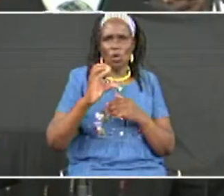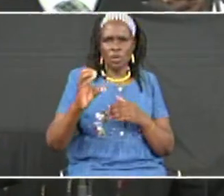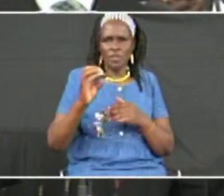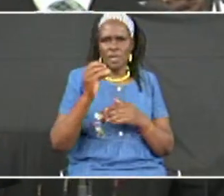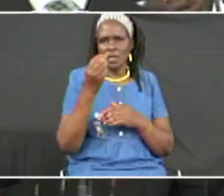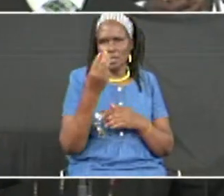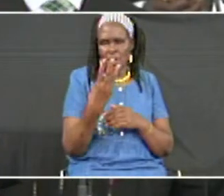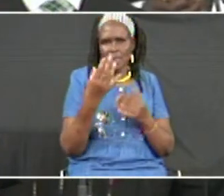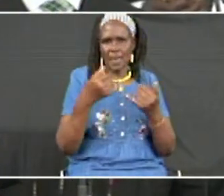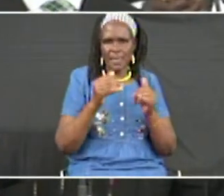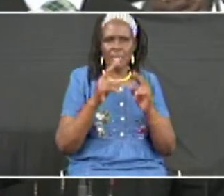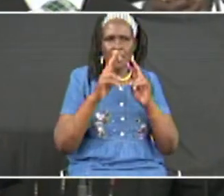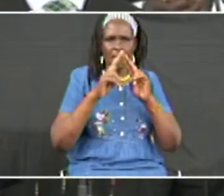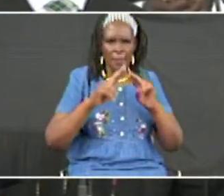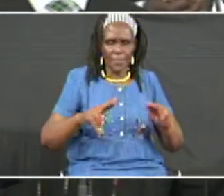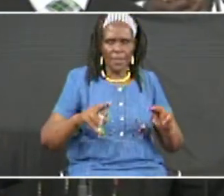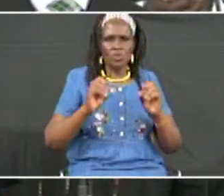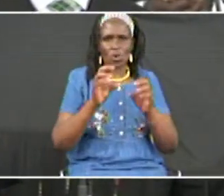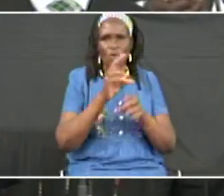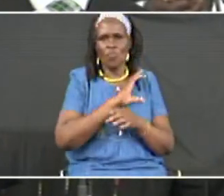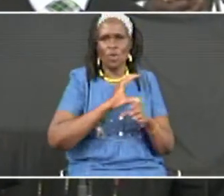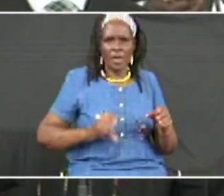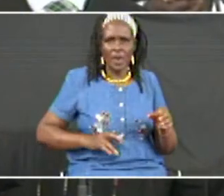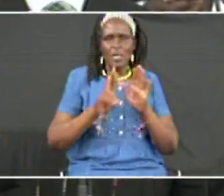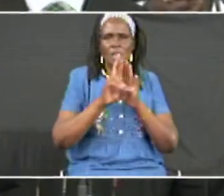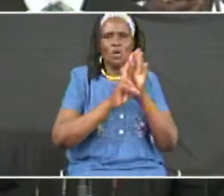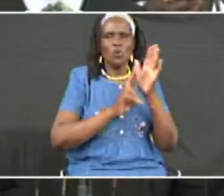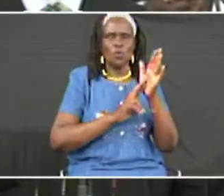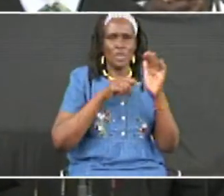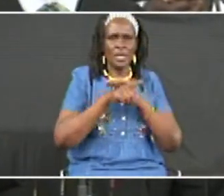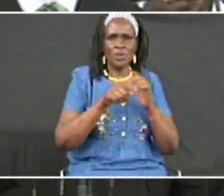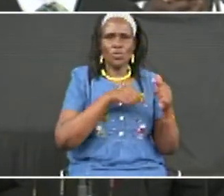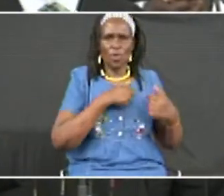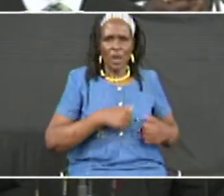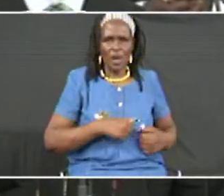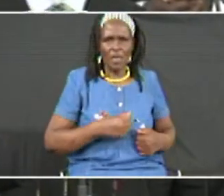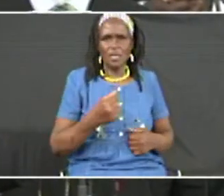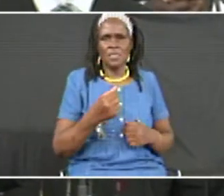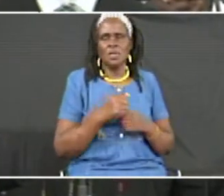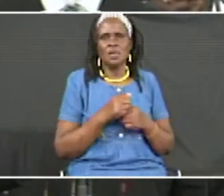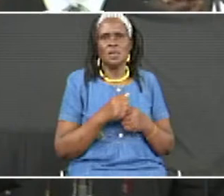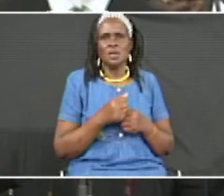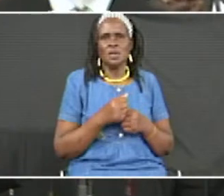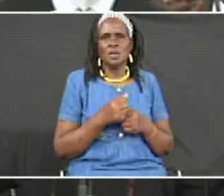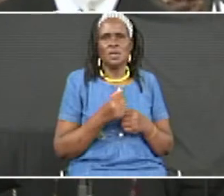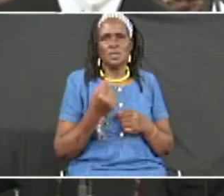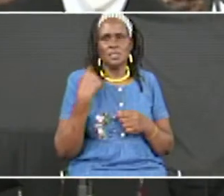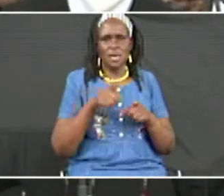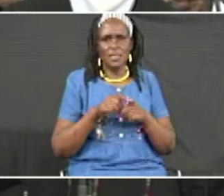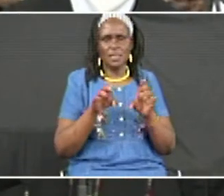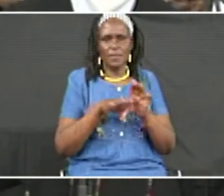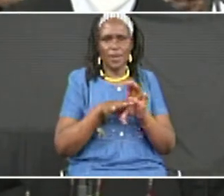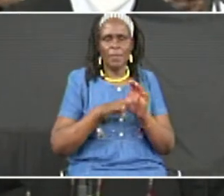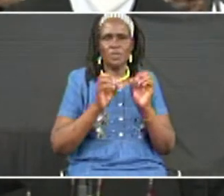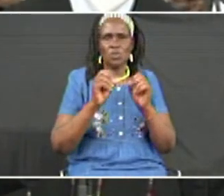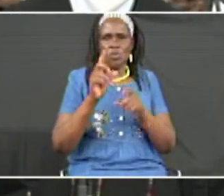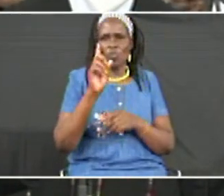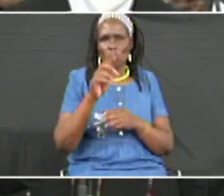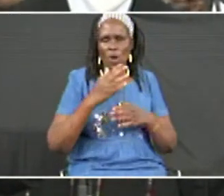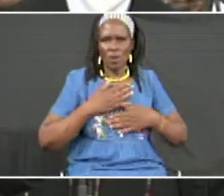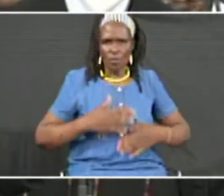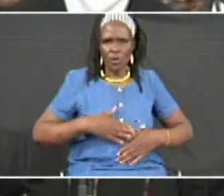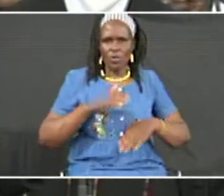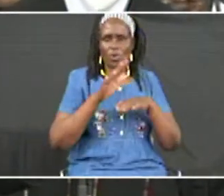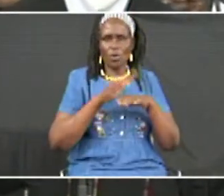the peace of Christ rule in your hearts, since as members of one body you are called to peace, and